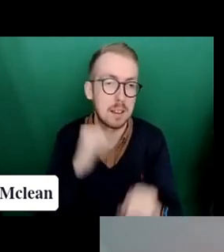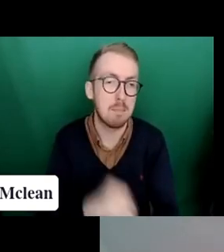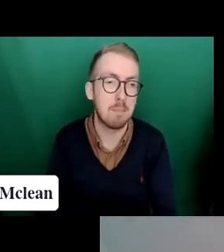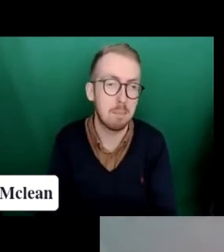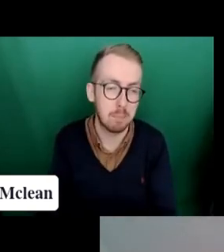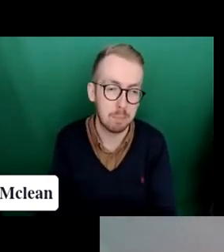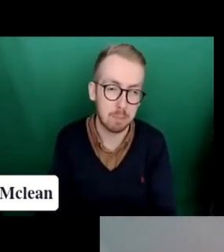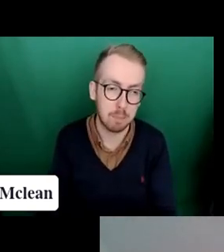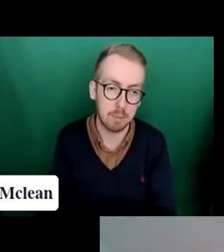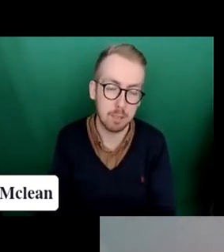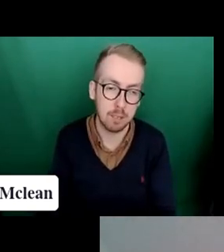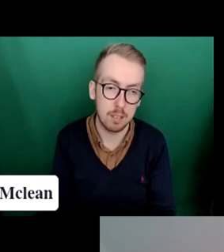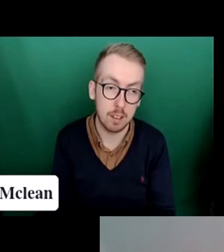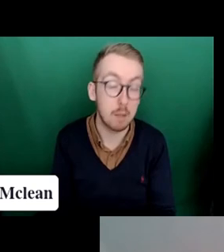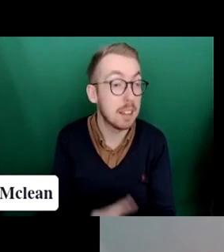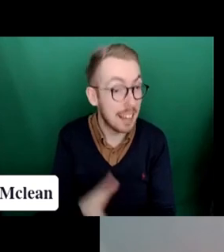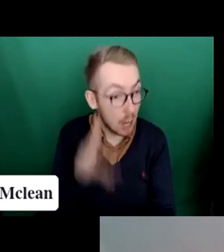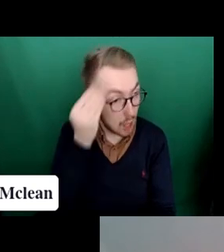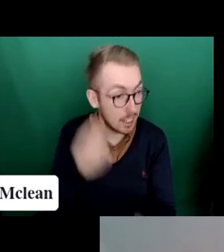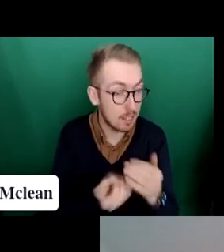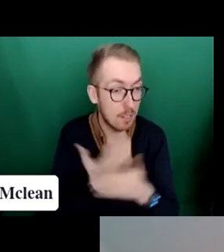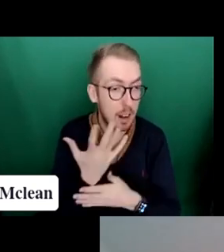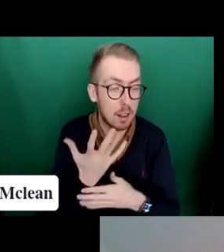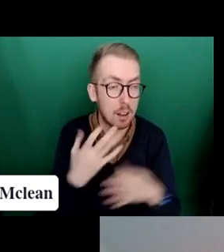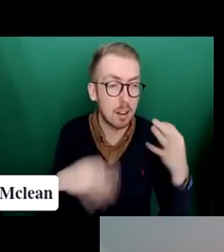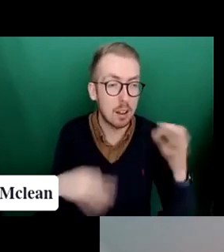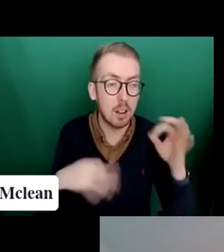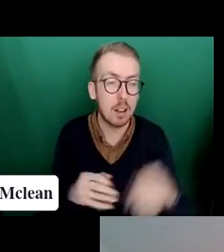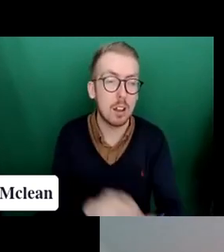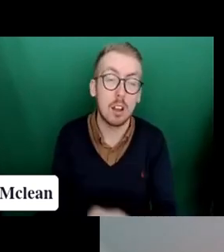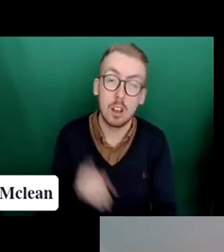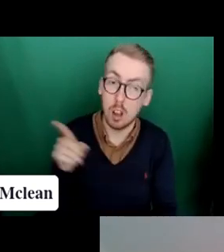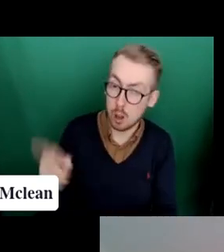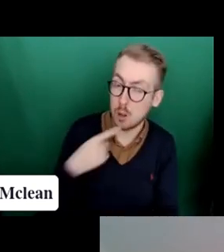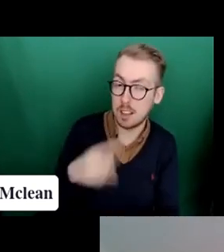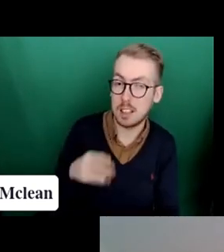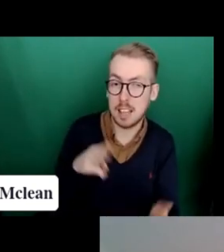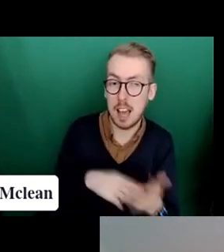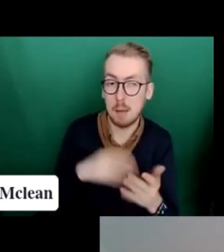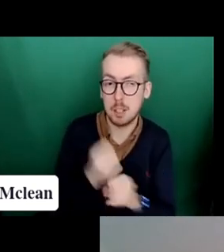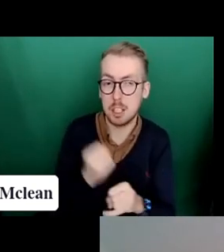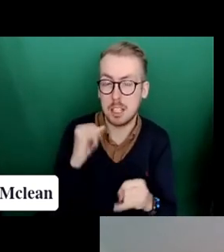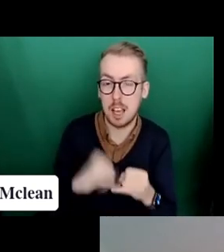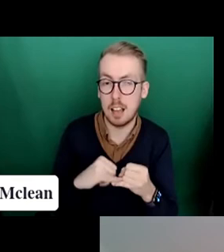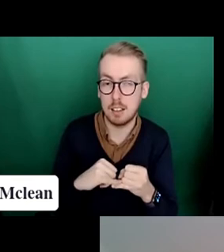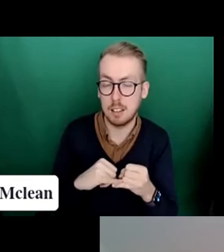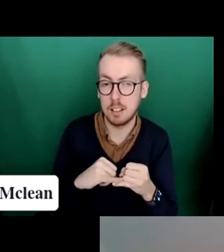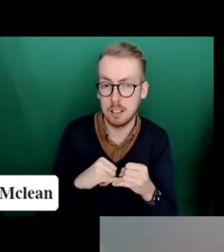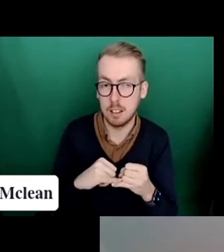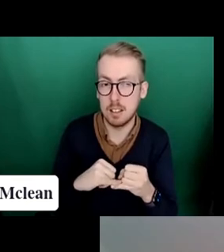About the learning and development qualifications. Are you saying that the MGS is now offering learning as an